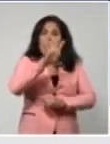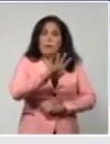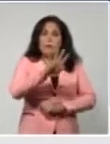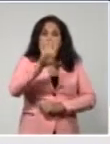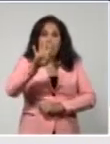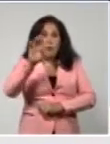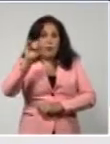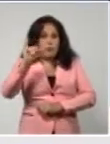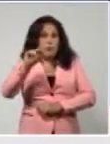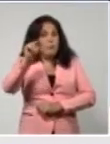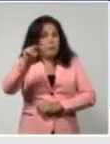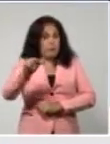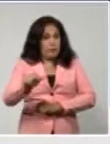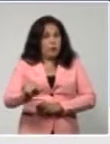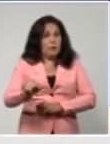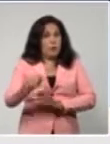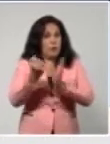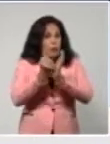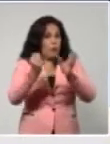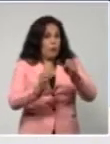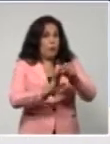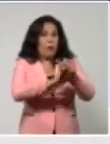cases. Of the